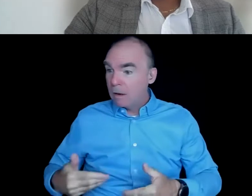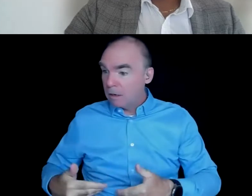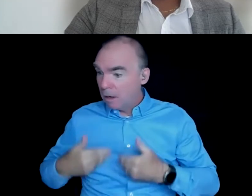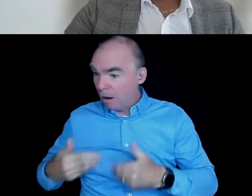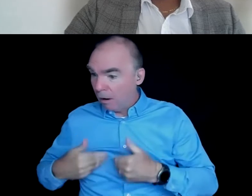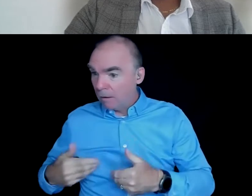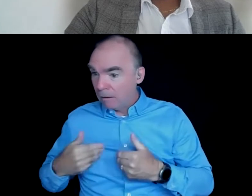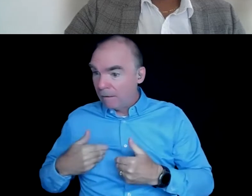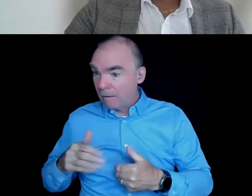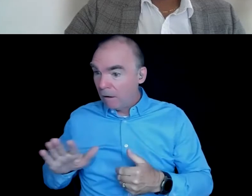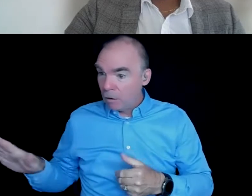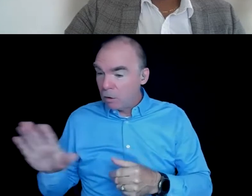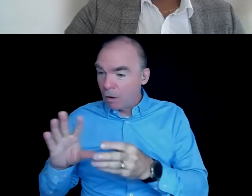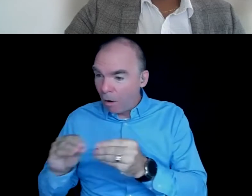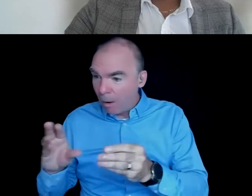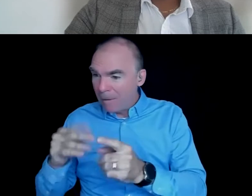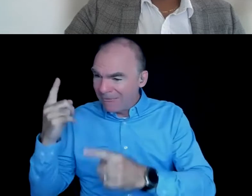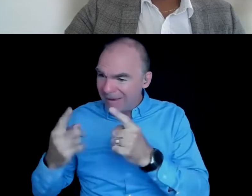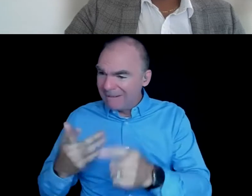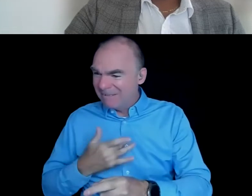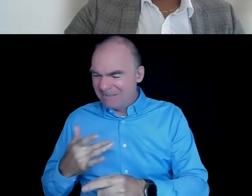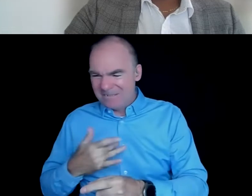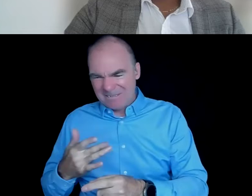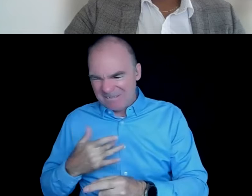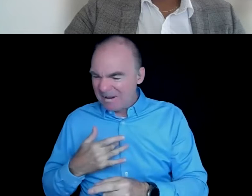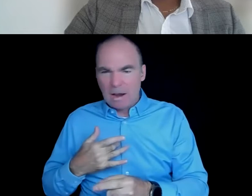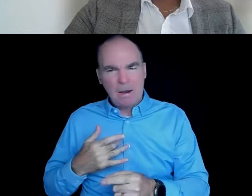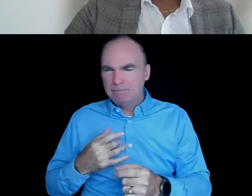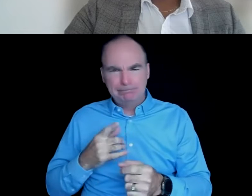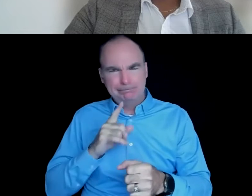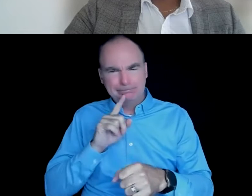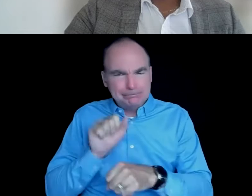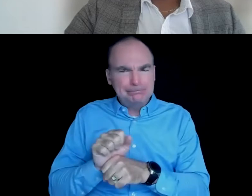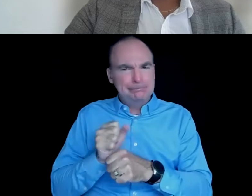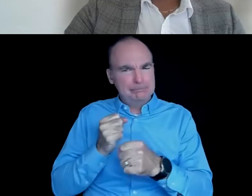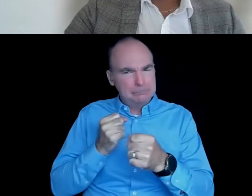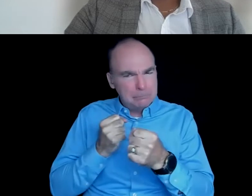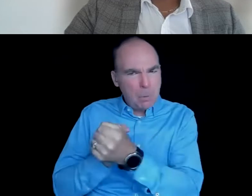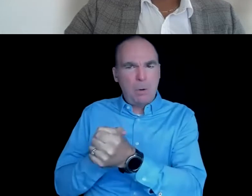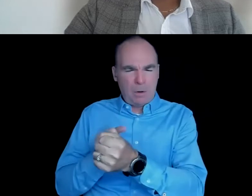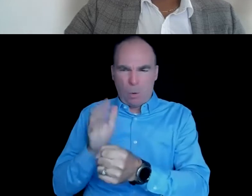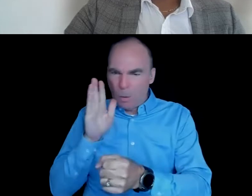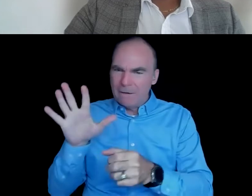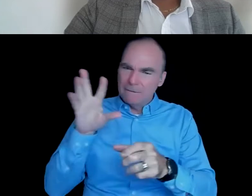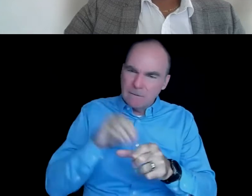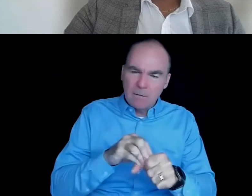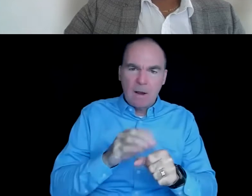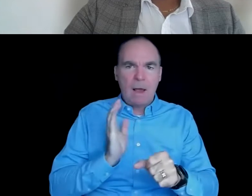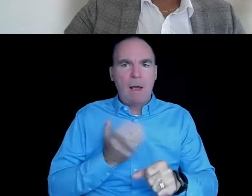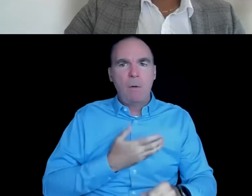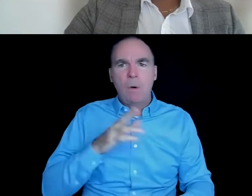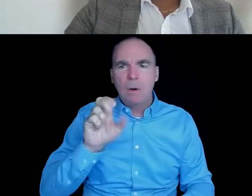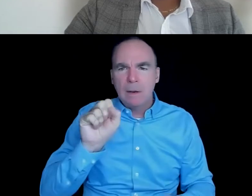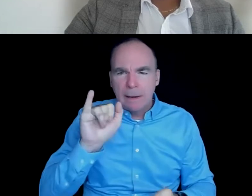development. It's one of the key pillars of our updated and recently released Youth and Development Policy that guides our